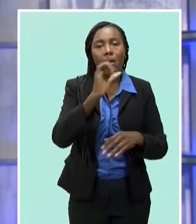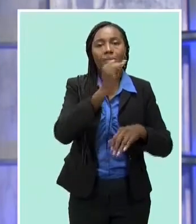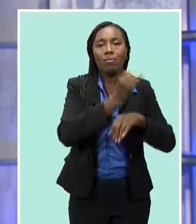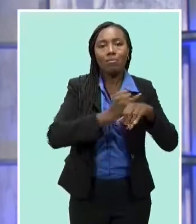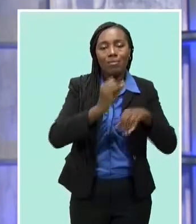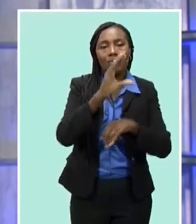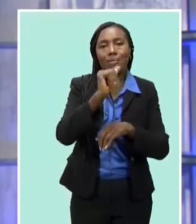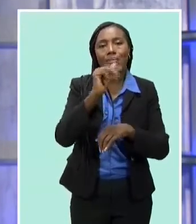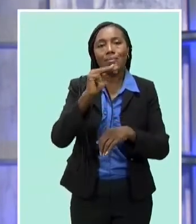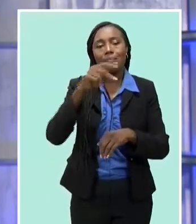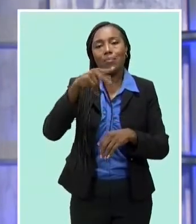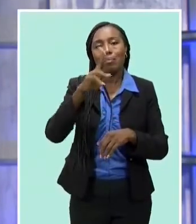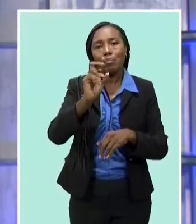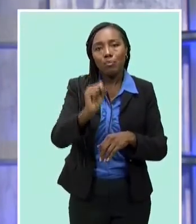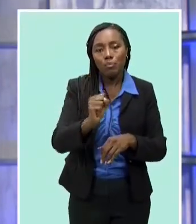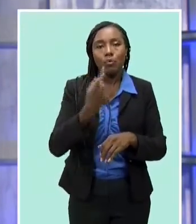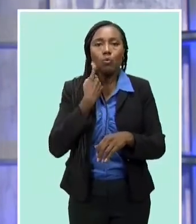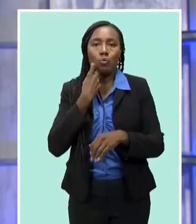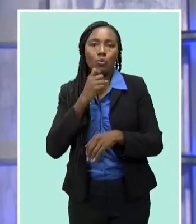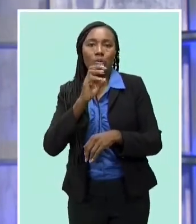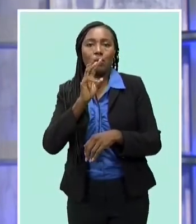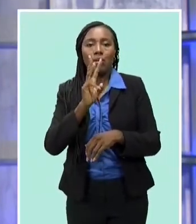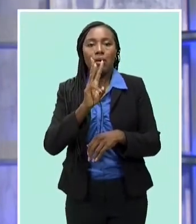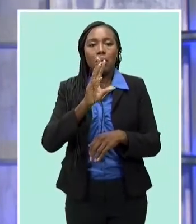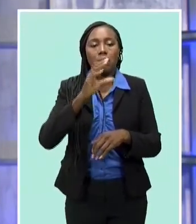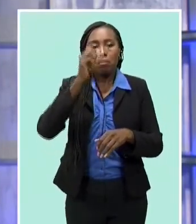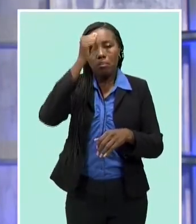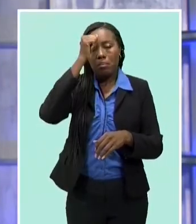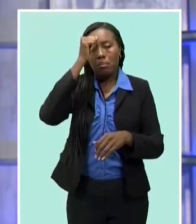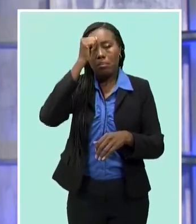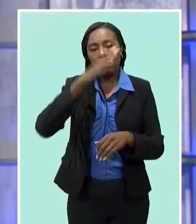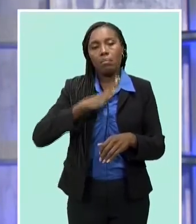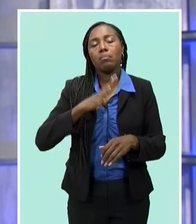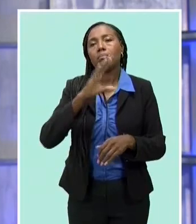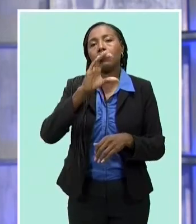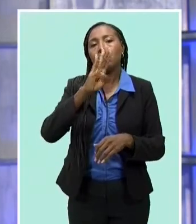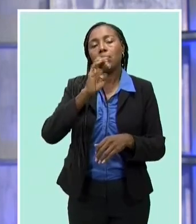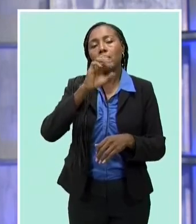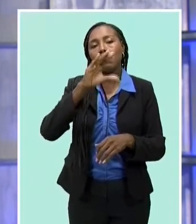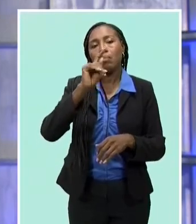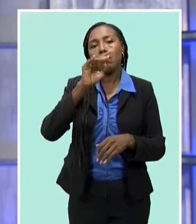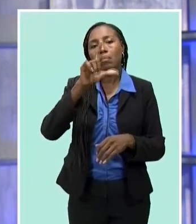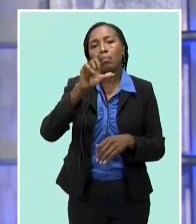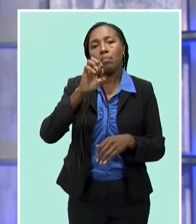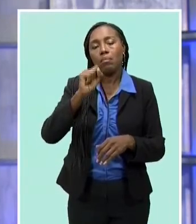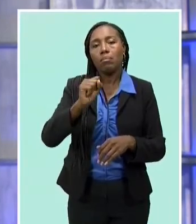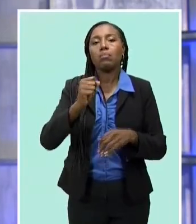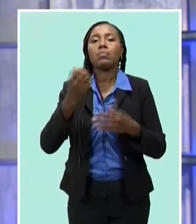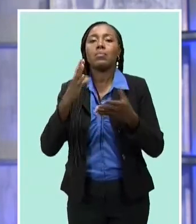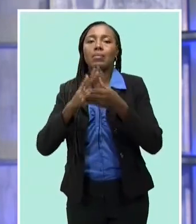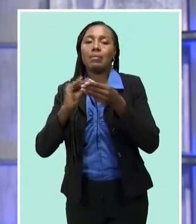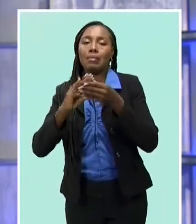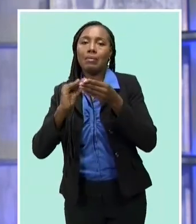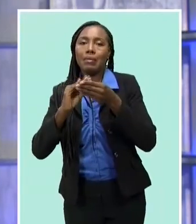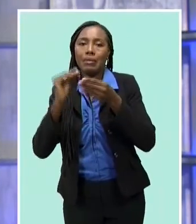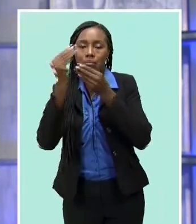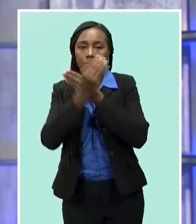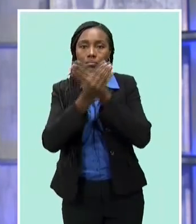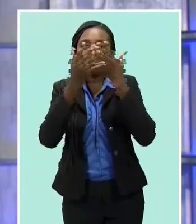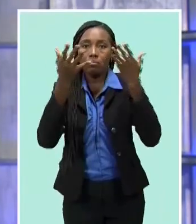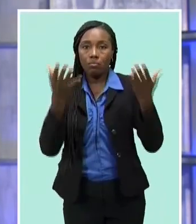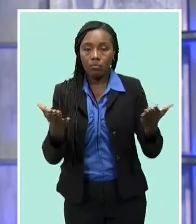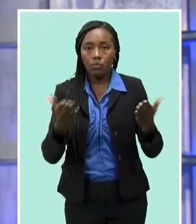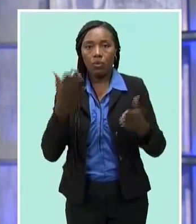That announcement was made by UWI's Vice Chancellor, Professor Sir Hilary Beckles, during a press conference at the university's first